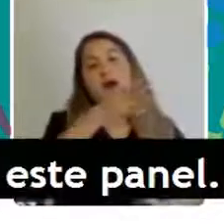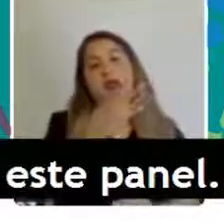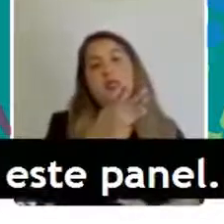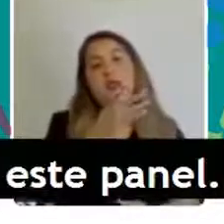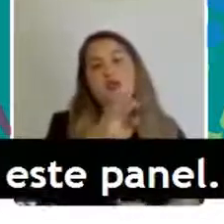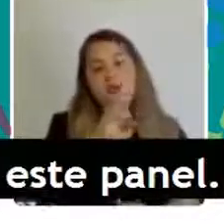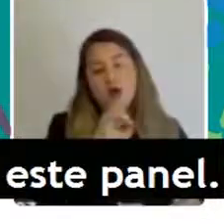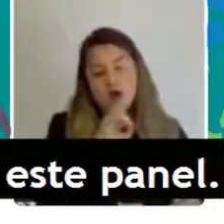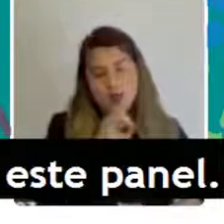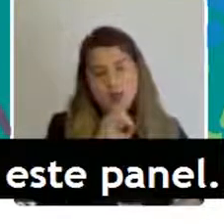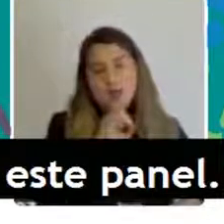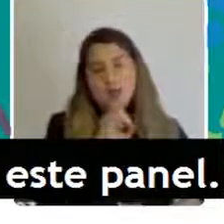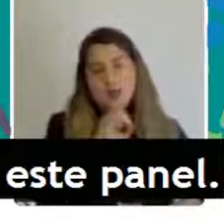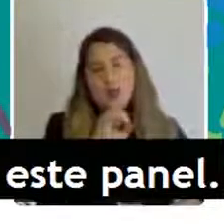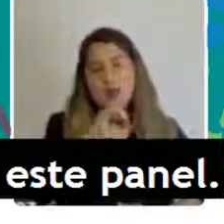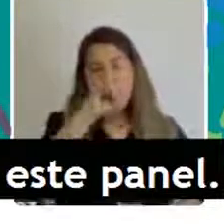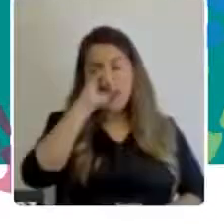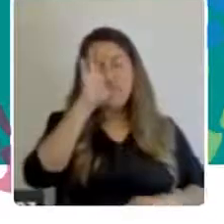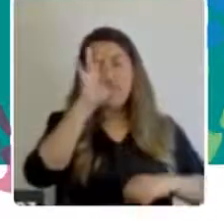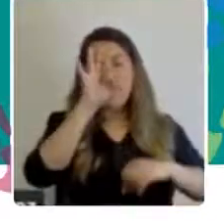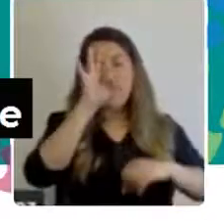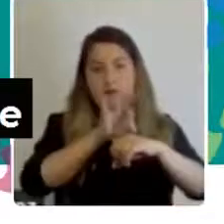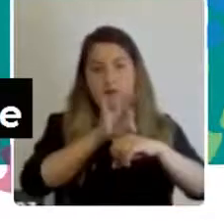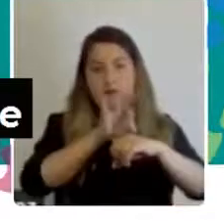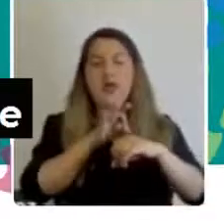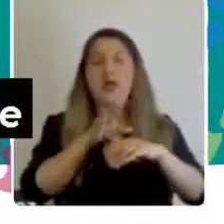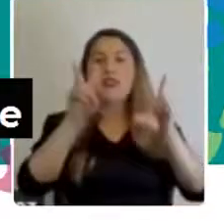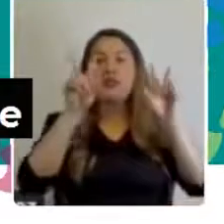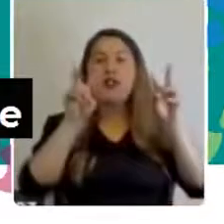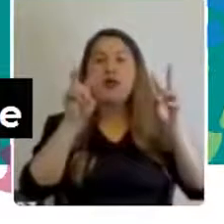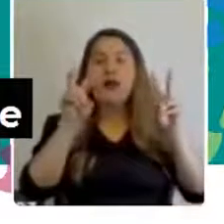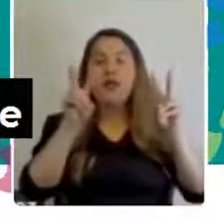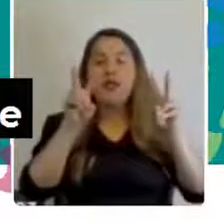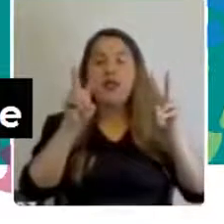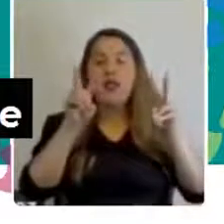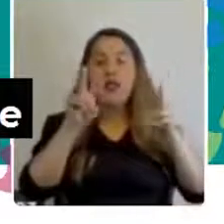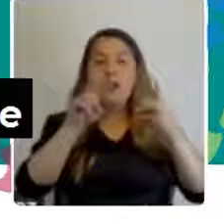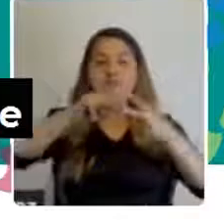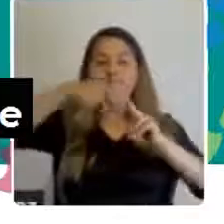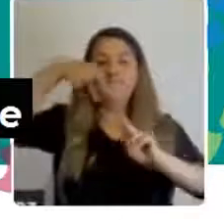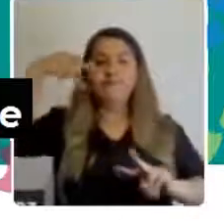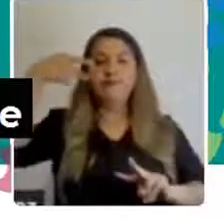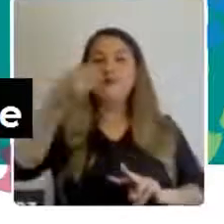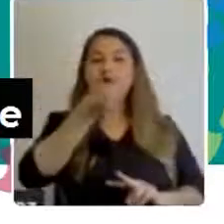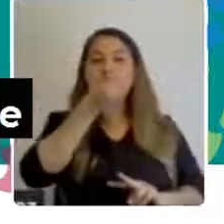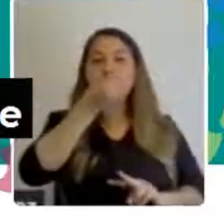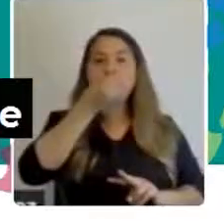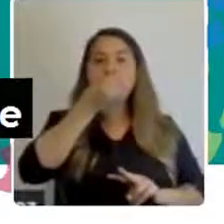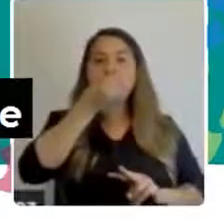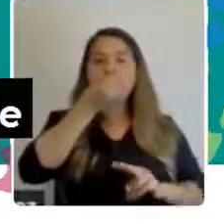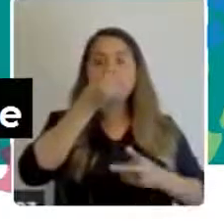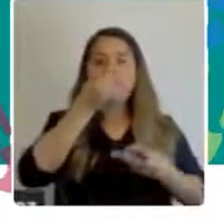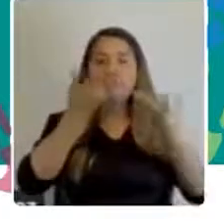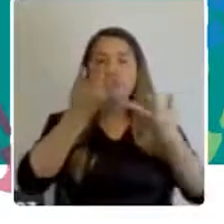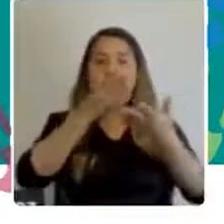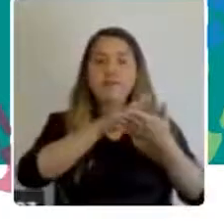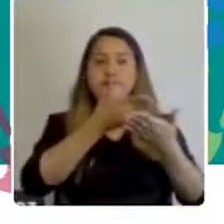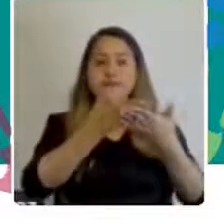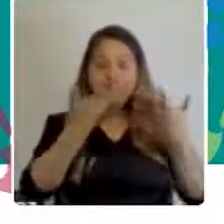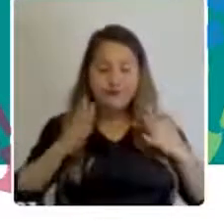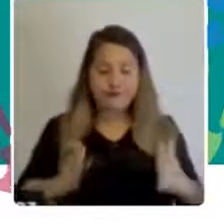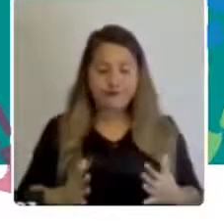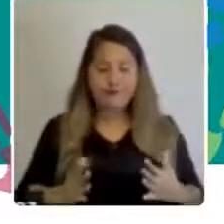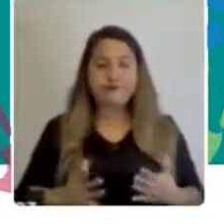to enlarge this panel again more. And it's very important because, as I said, it's not a test, but it's